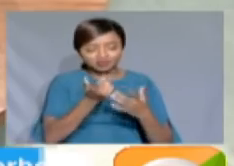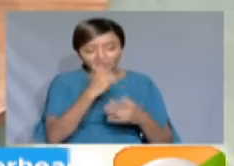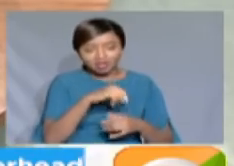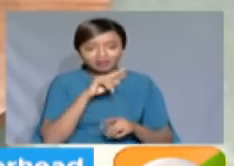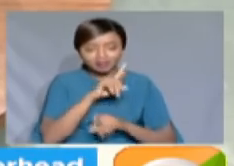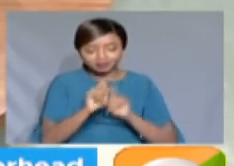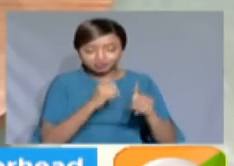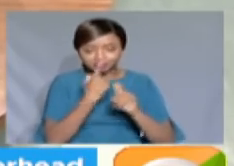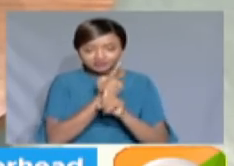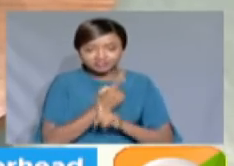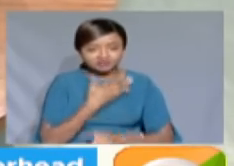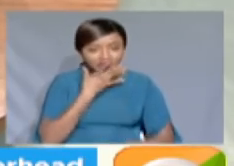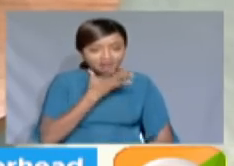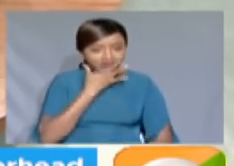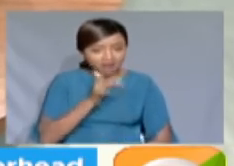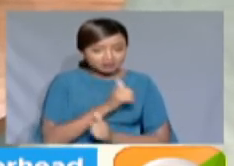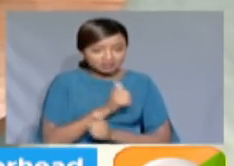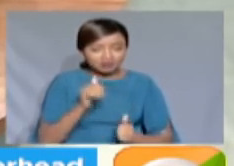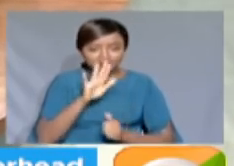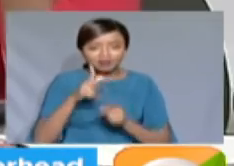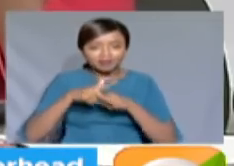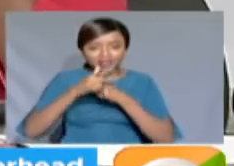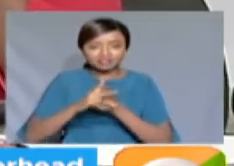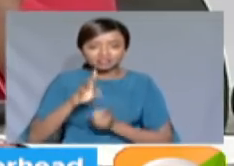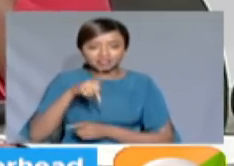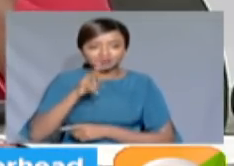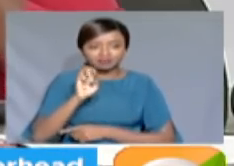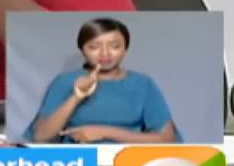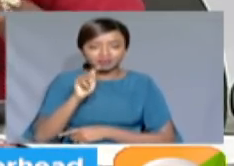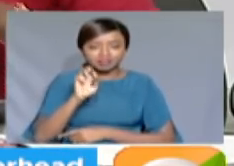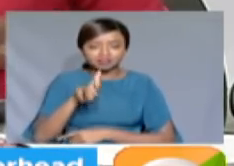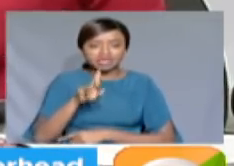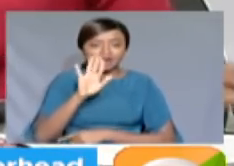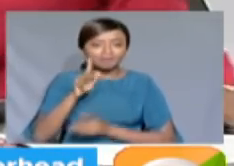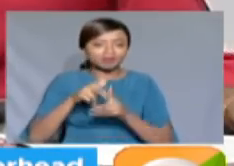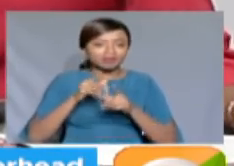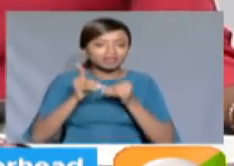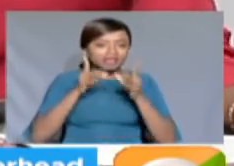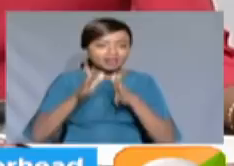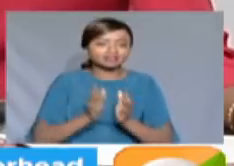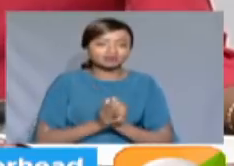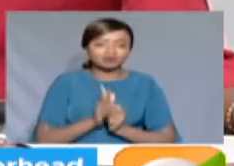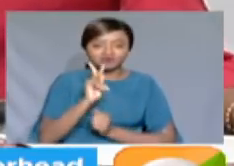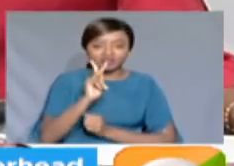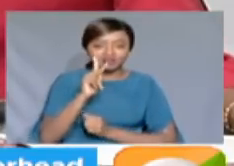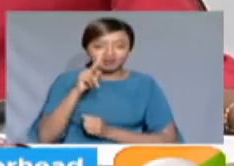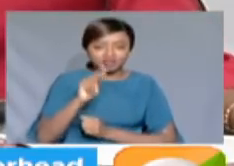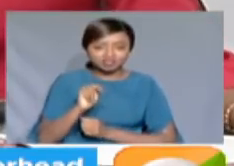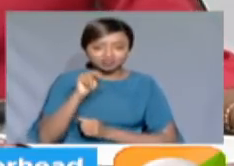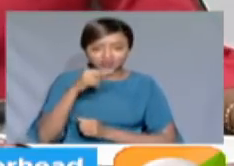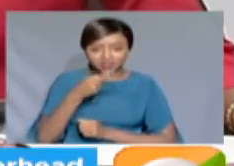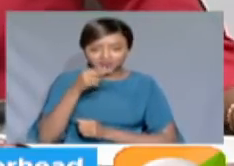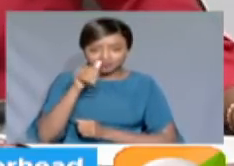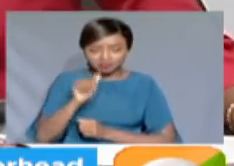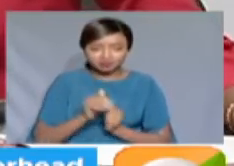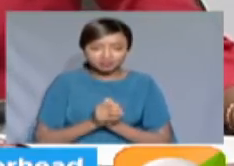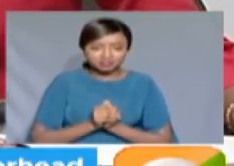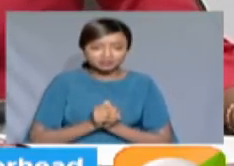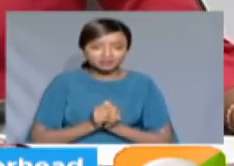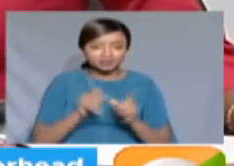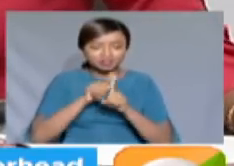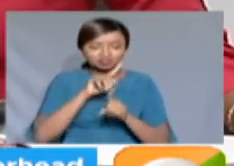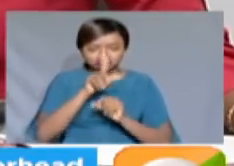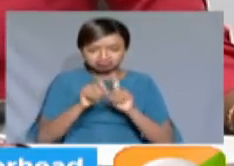and those of our viewers. That's Engineer Peter Mundinia. He's the Director General of the Kenya National Highways Authority, speaking to us and answering those questions on